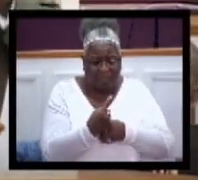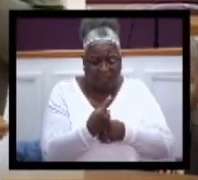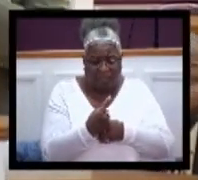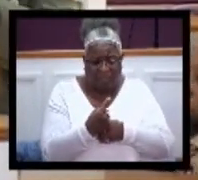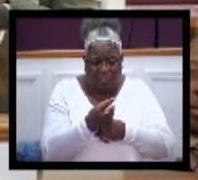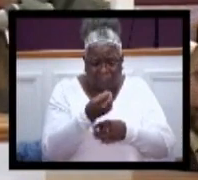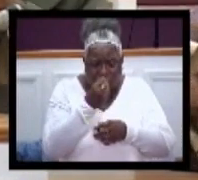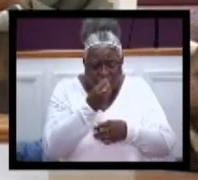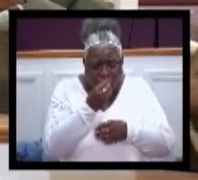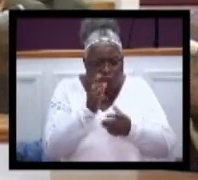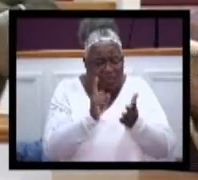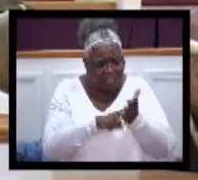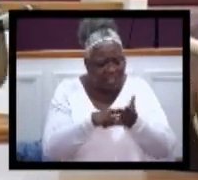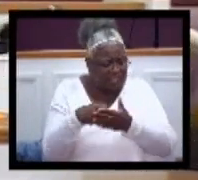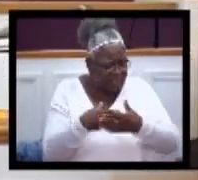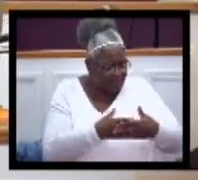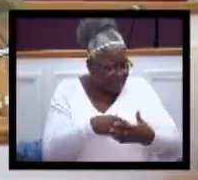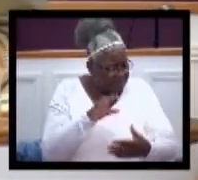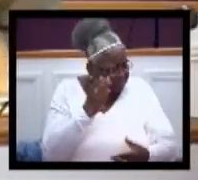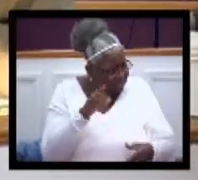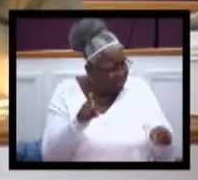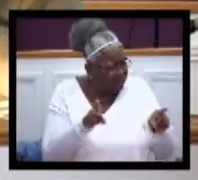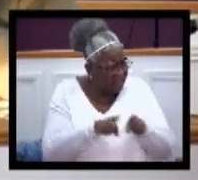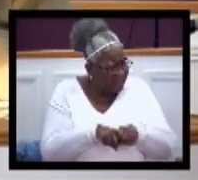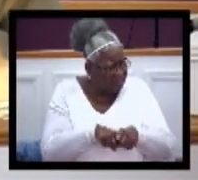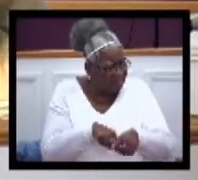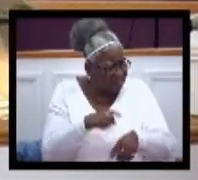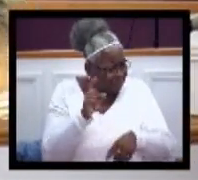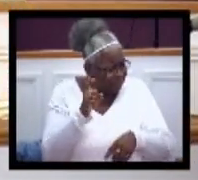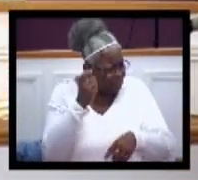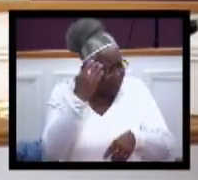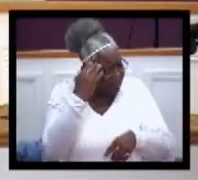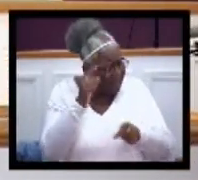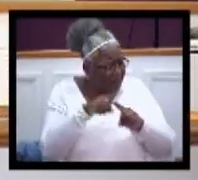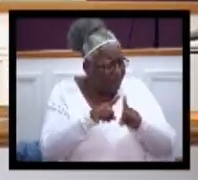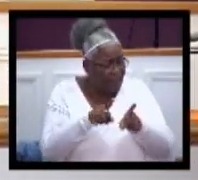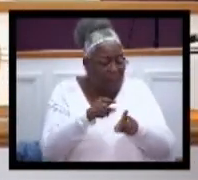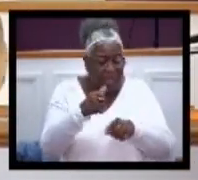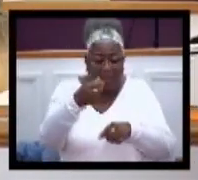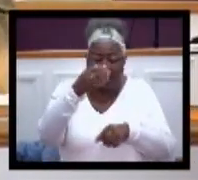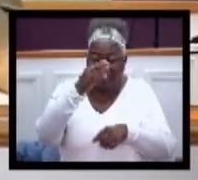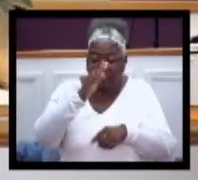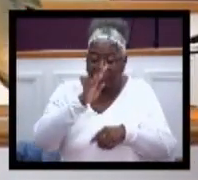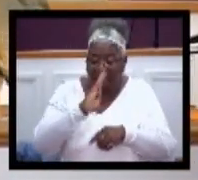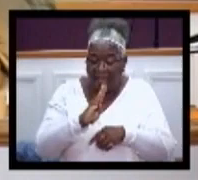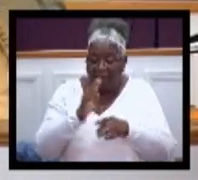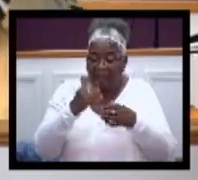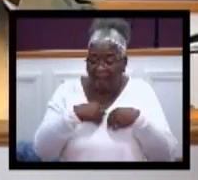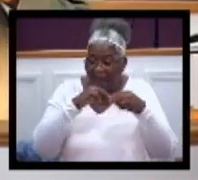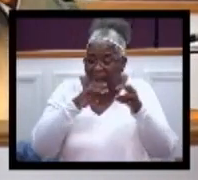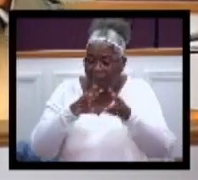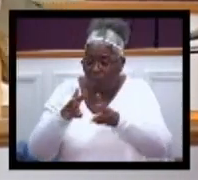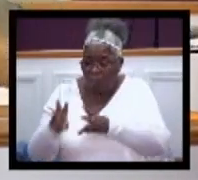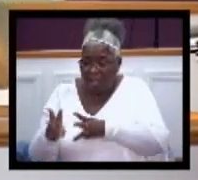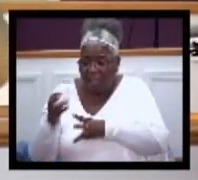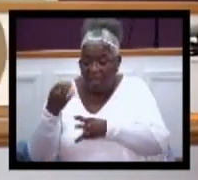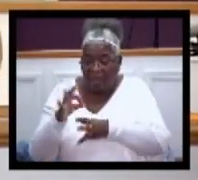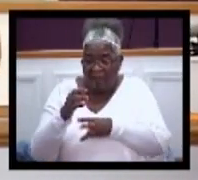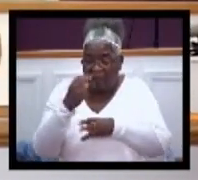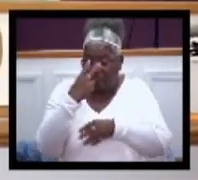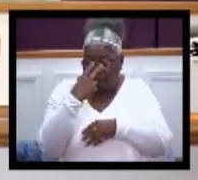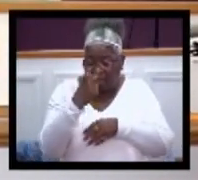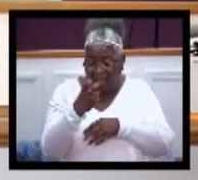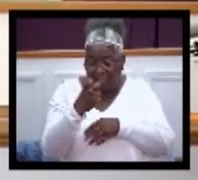this baby? Seemed like she should have caught that. But see, God has a way of blinding